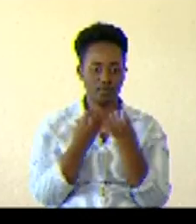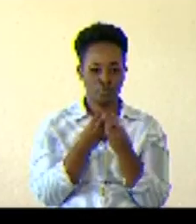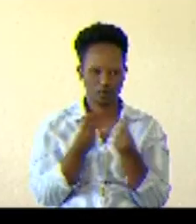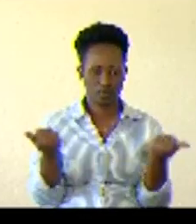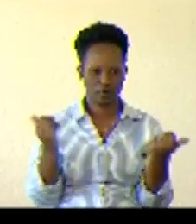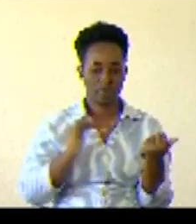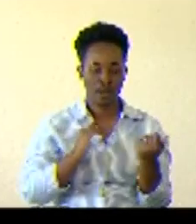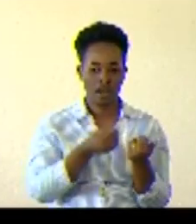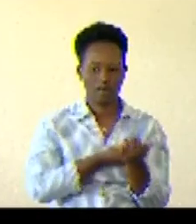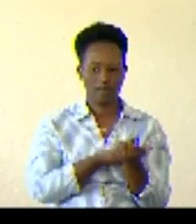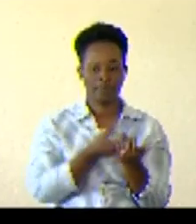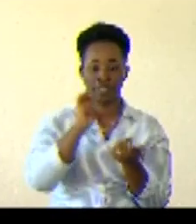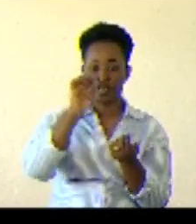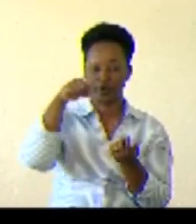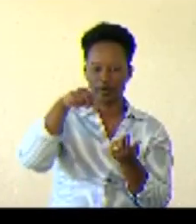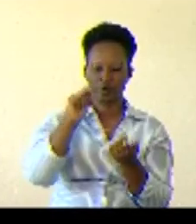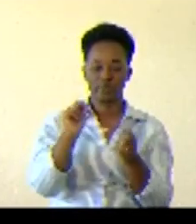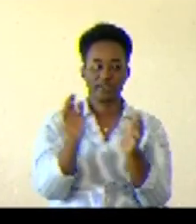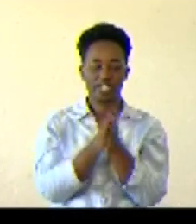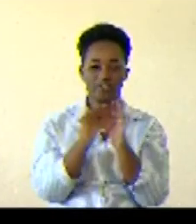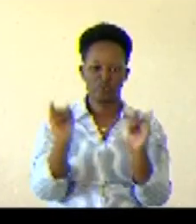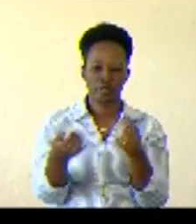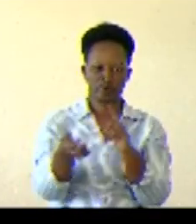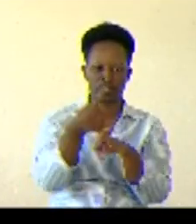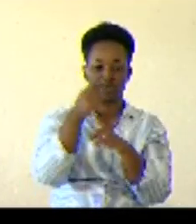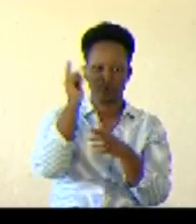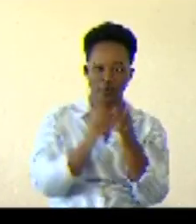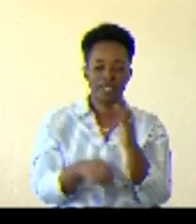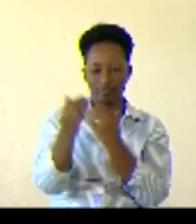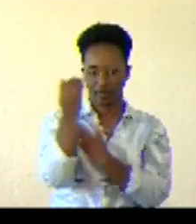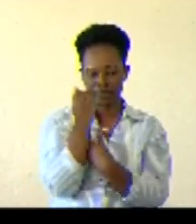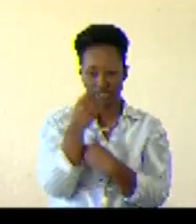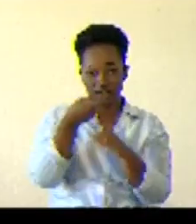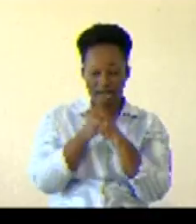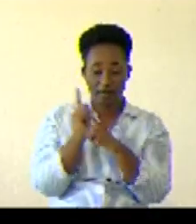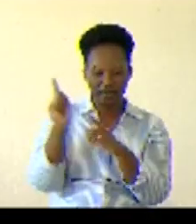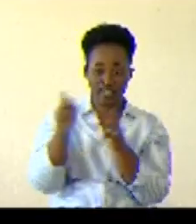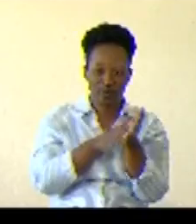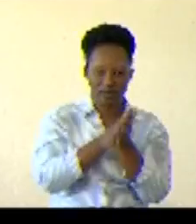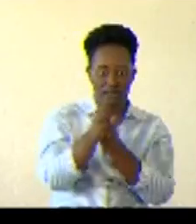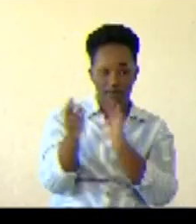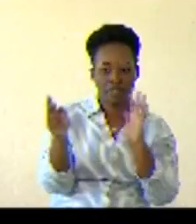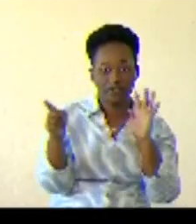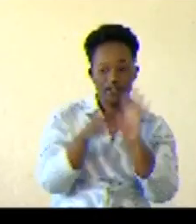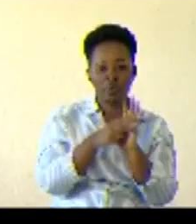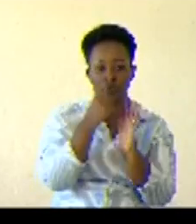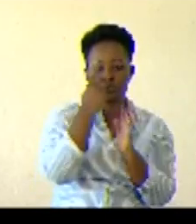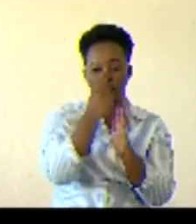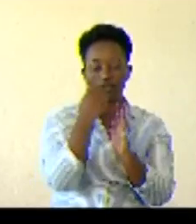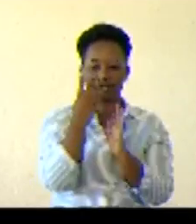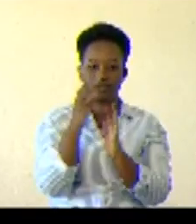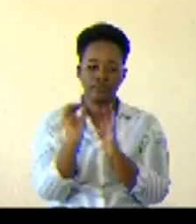solve our equations and we try to get what we have been asked. So from this statement, consumption is 140.